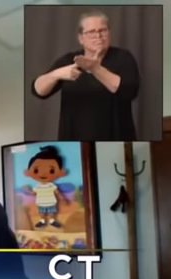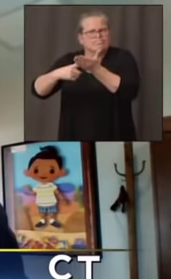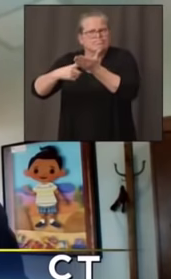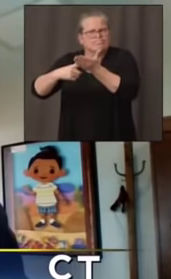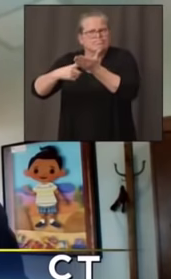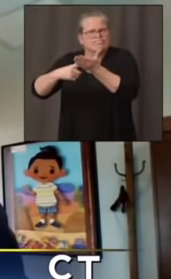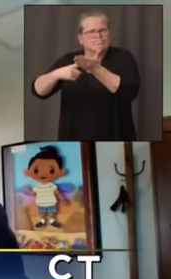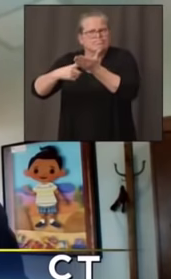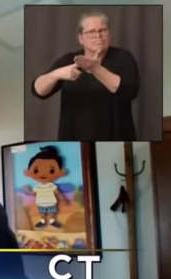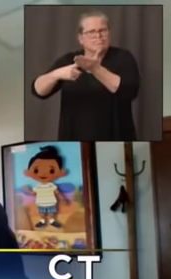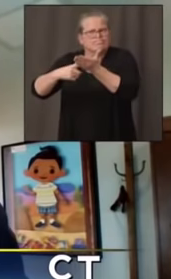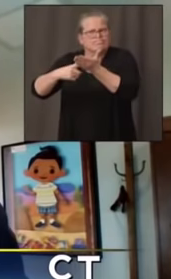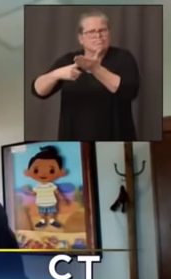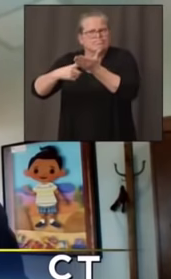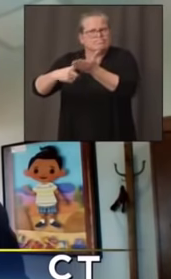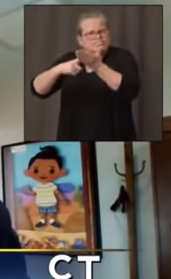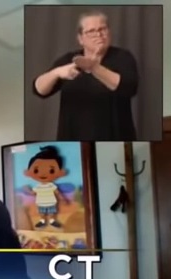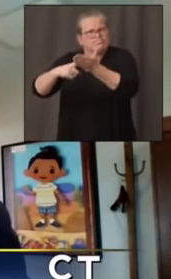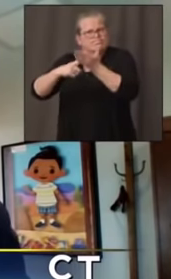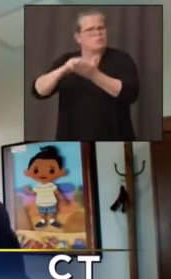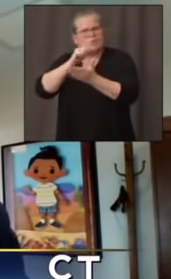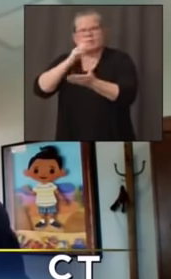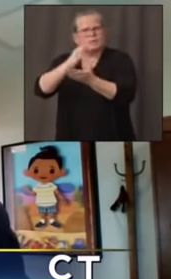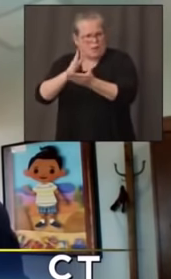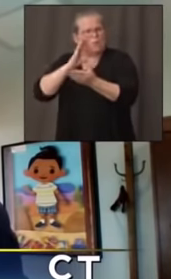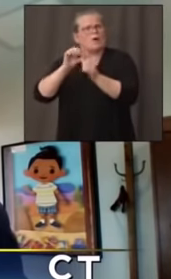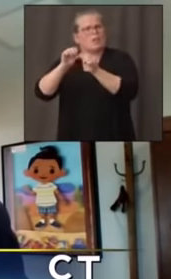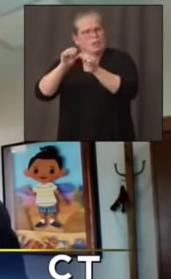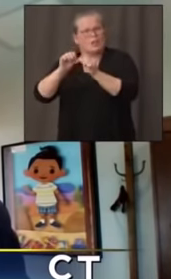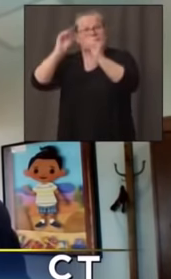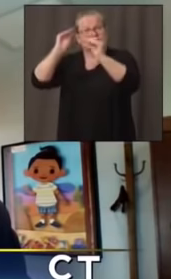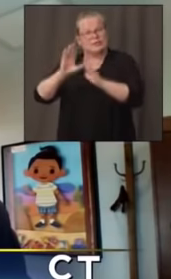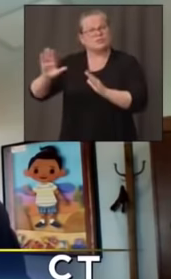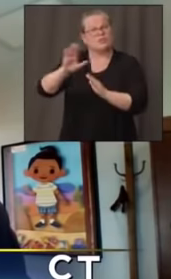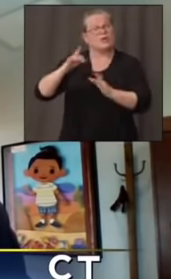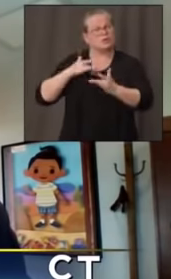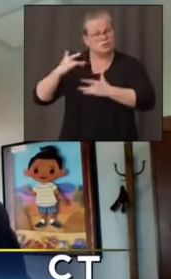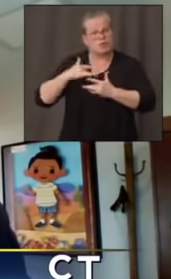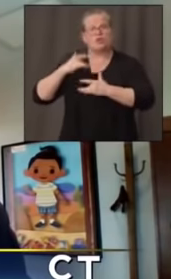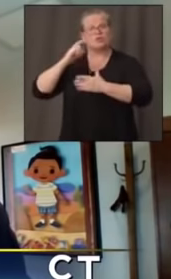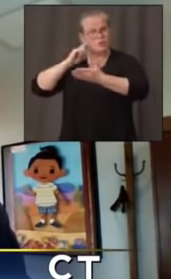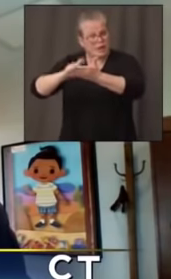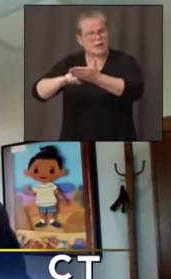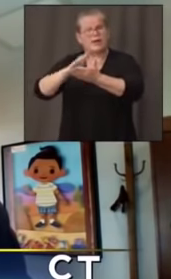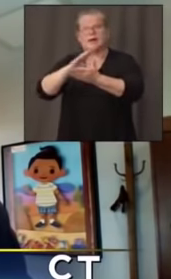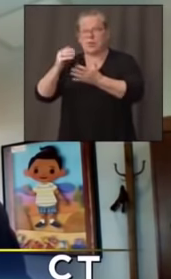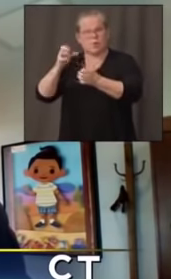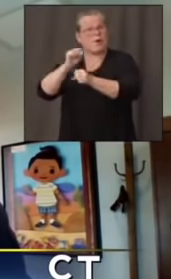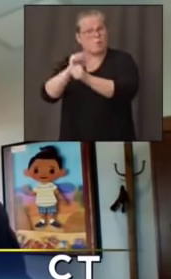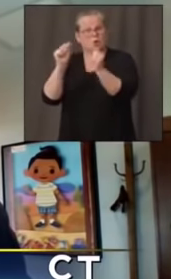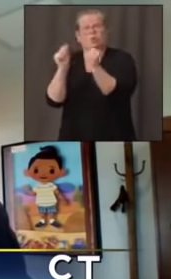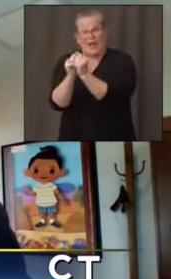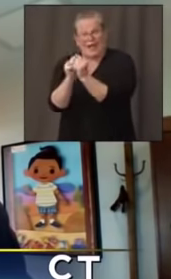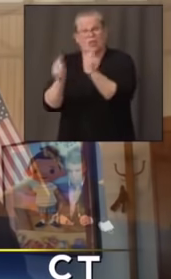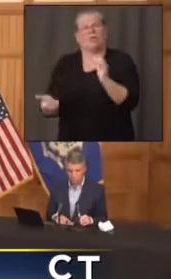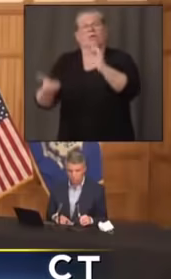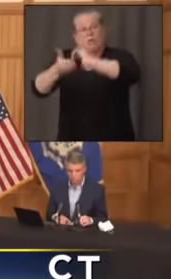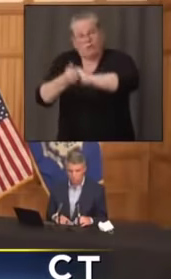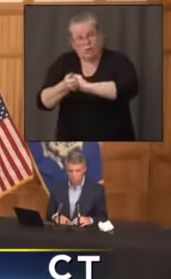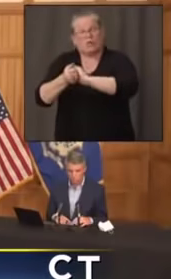recognize the concerns that teachers have, but we want to work with them to help come up with some solutions for that.